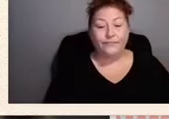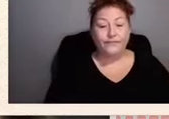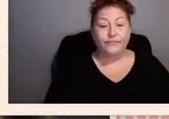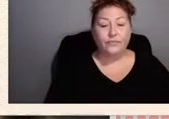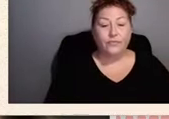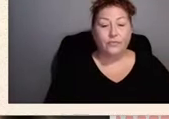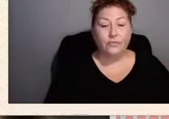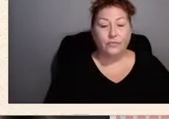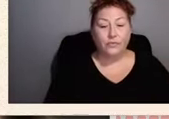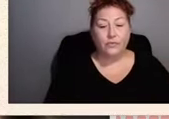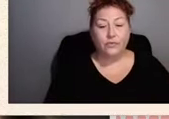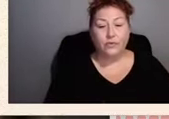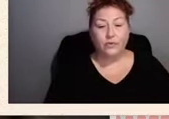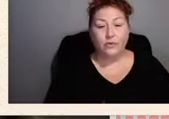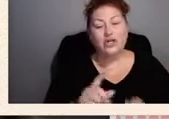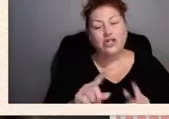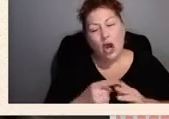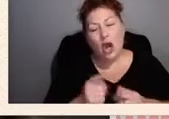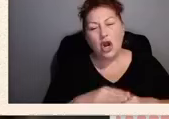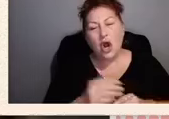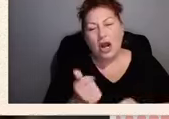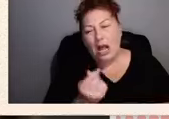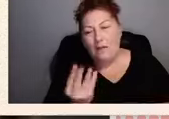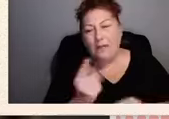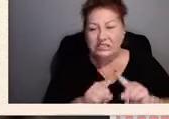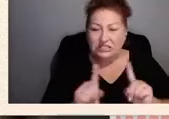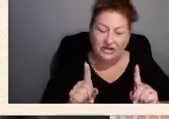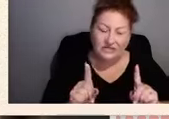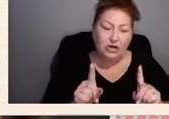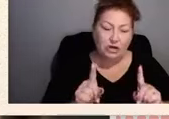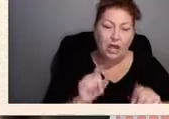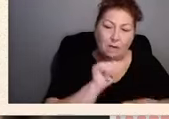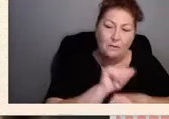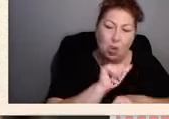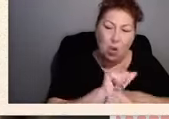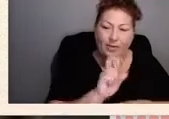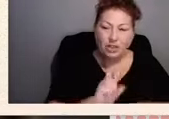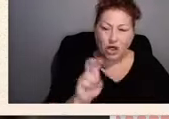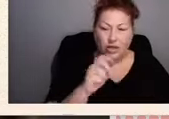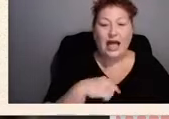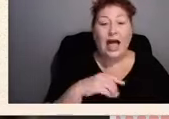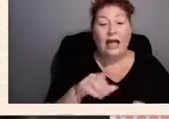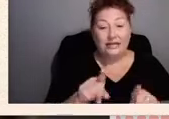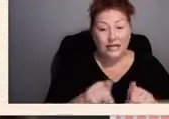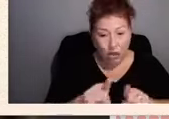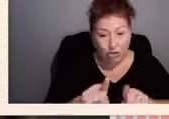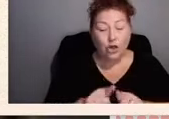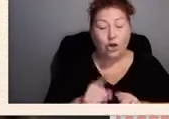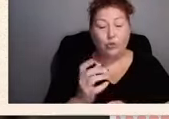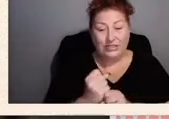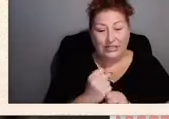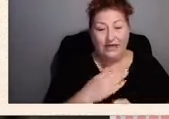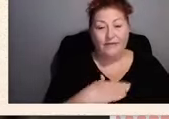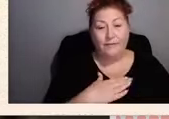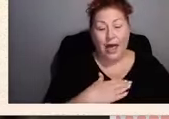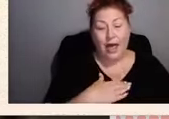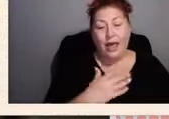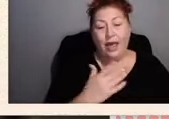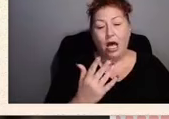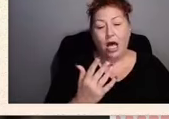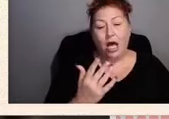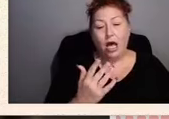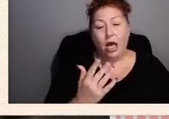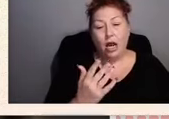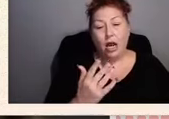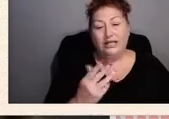couple of different um, employment journeys, I did also receive my